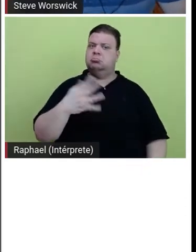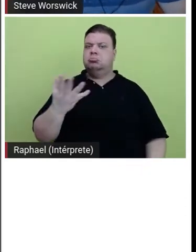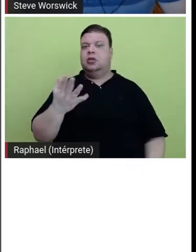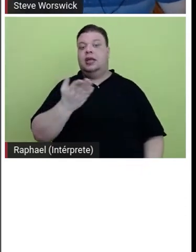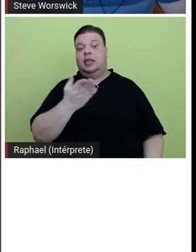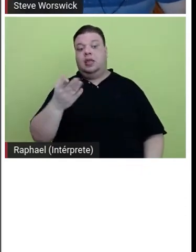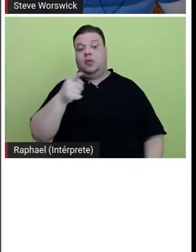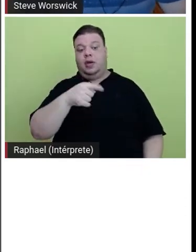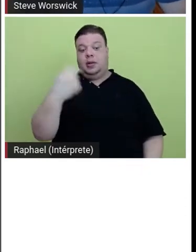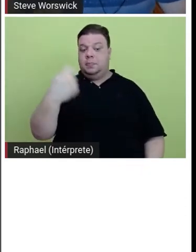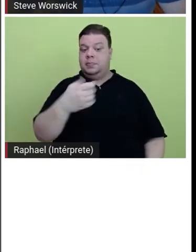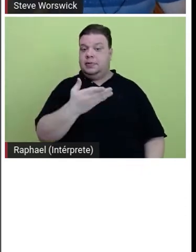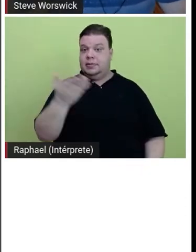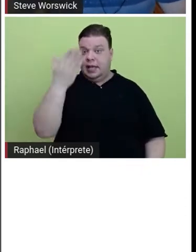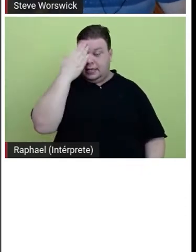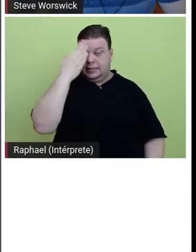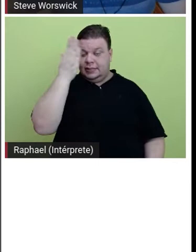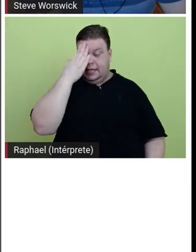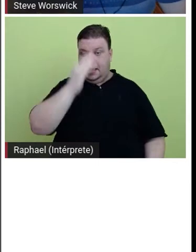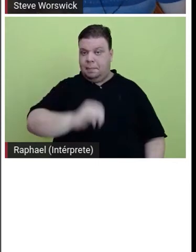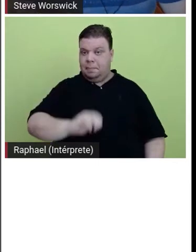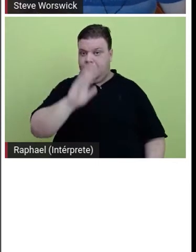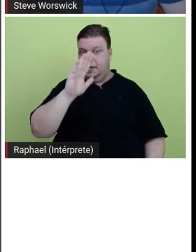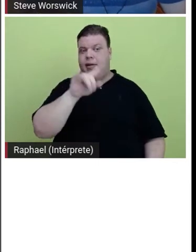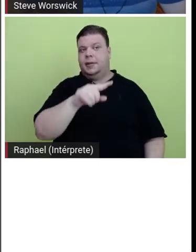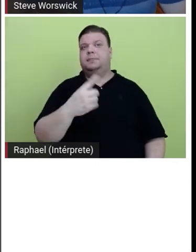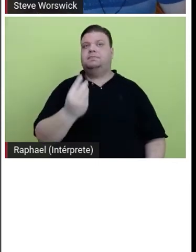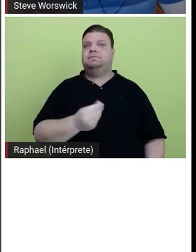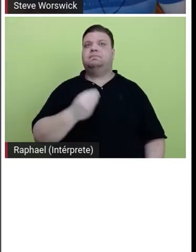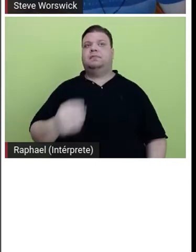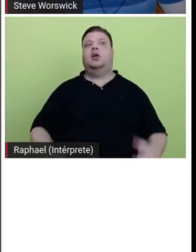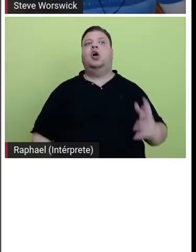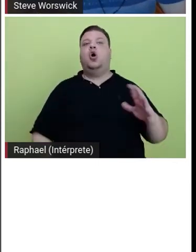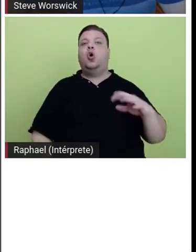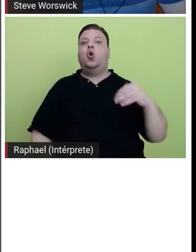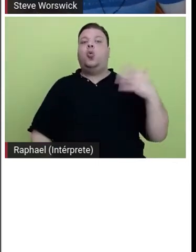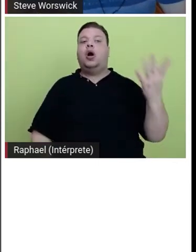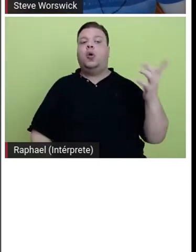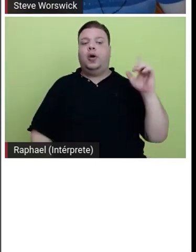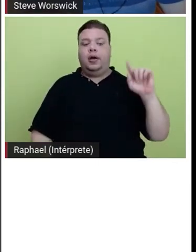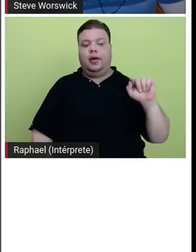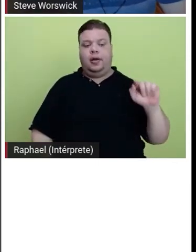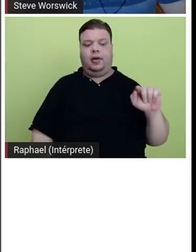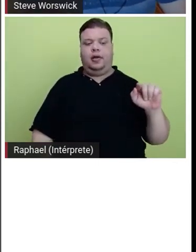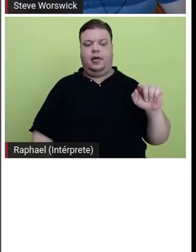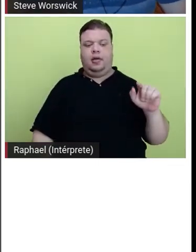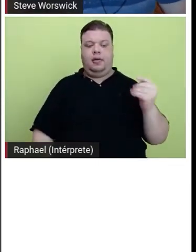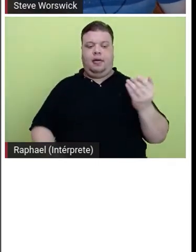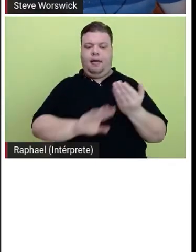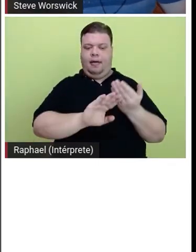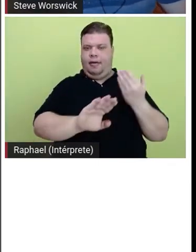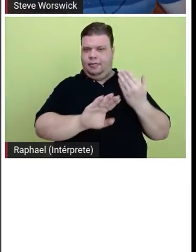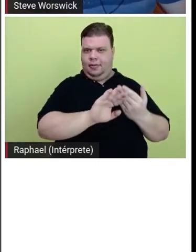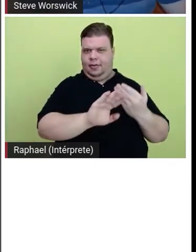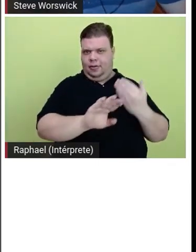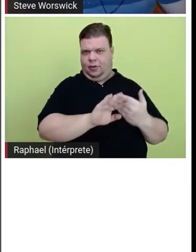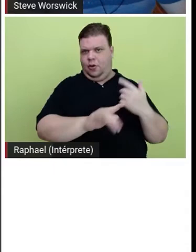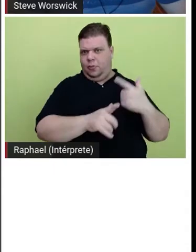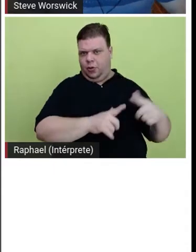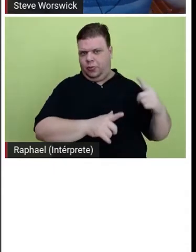first part of the sentence and just said, what's yours? Kooky wouldn't have a clue what anybody was talking about. Managing